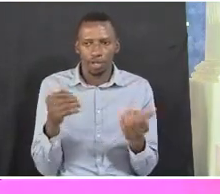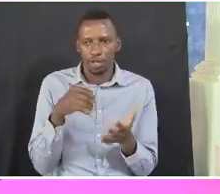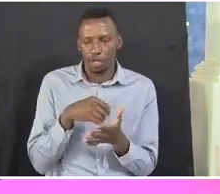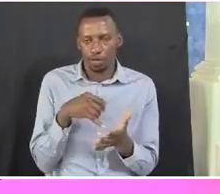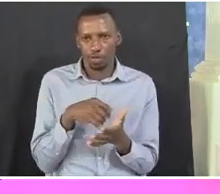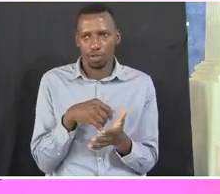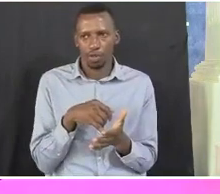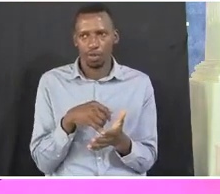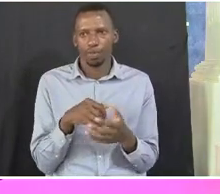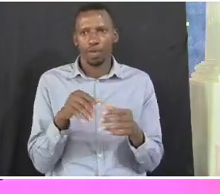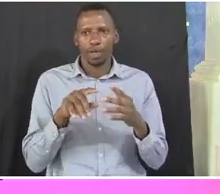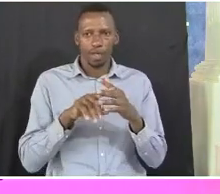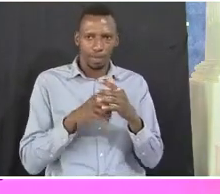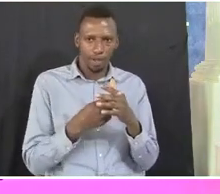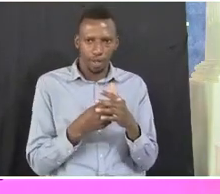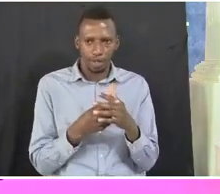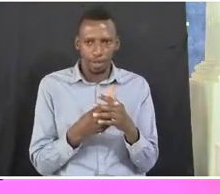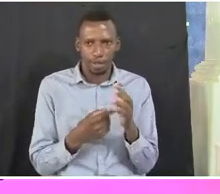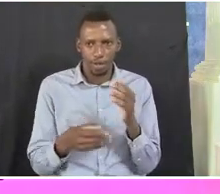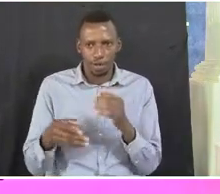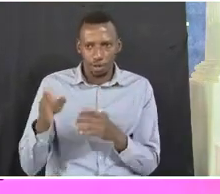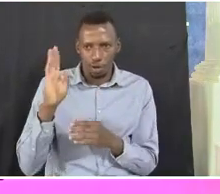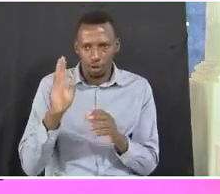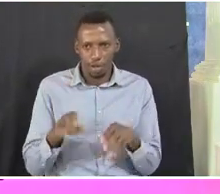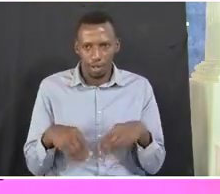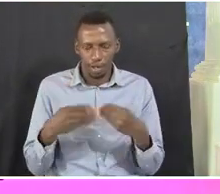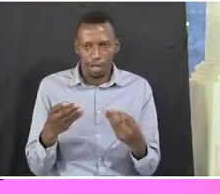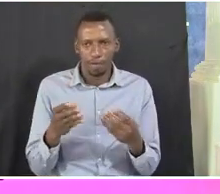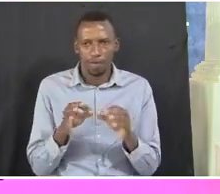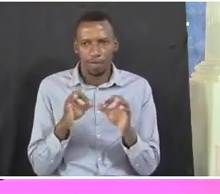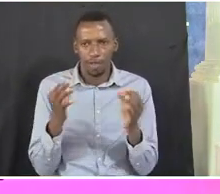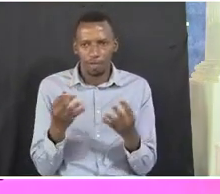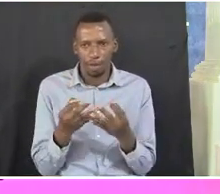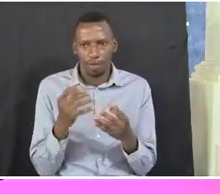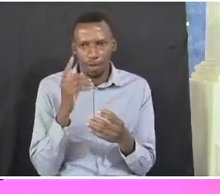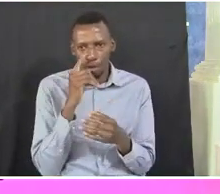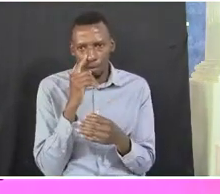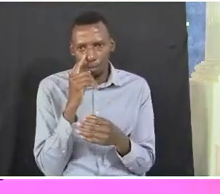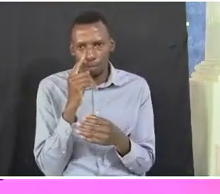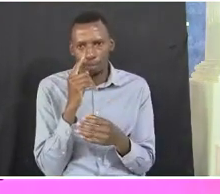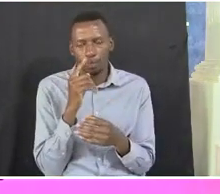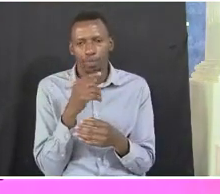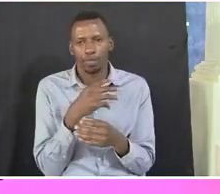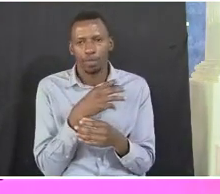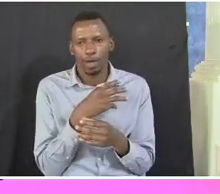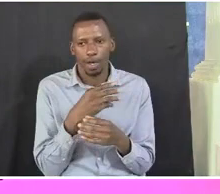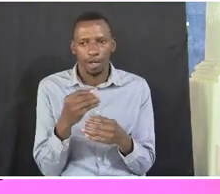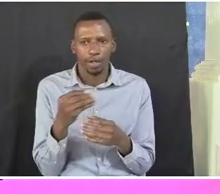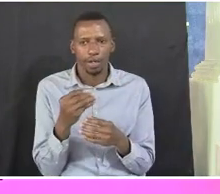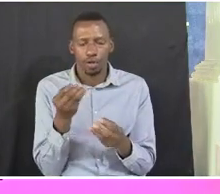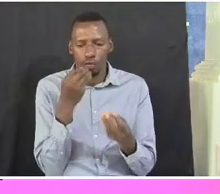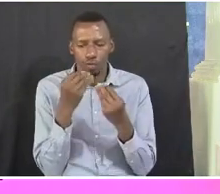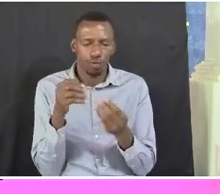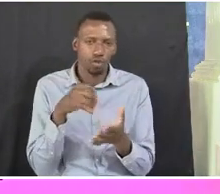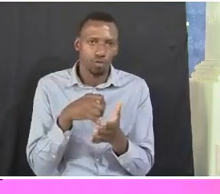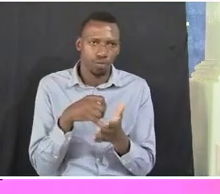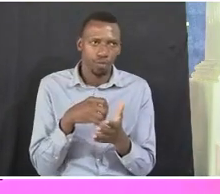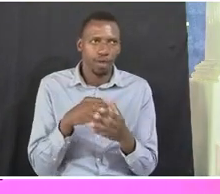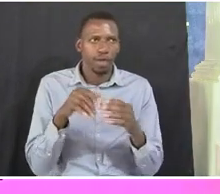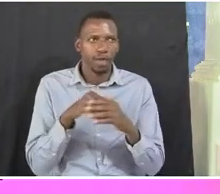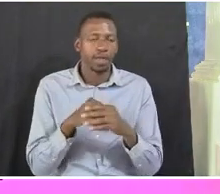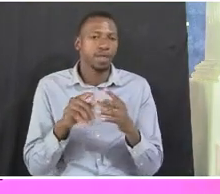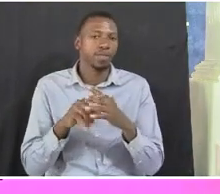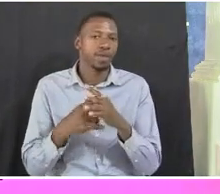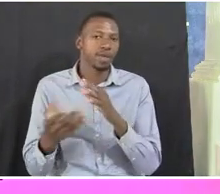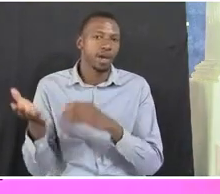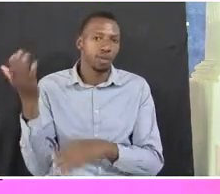inclusive. In the beginning, God gave the family a home and the food inclusive. In the